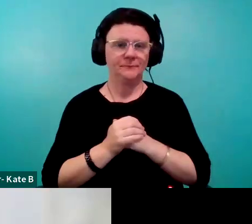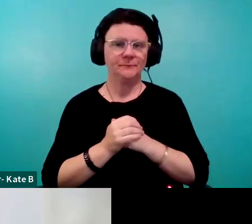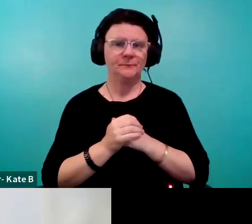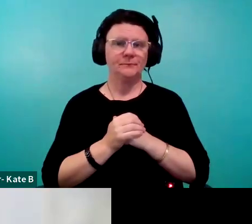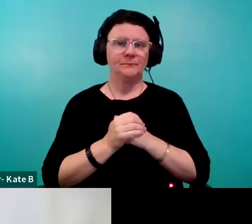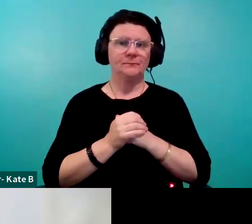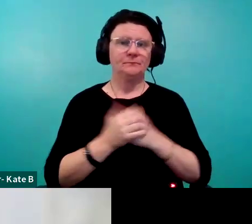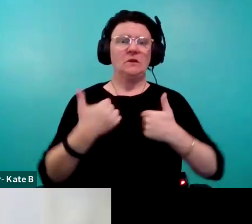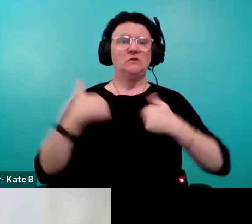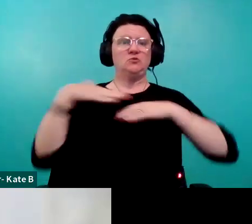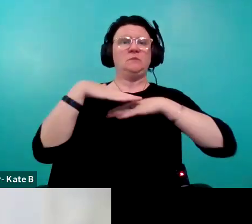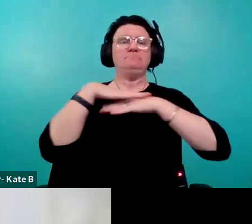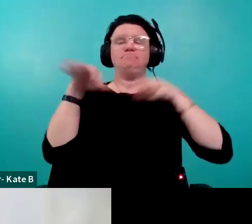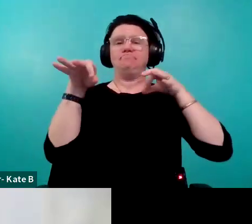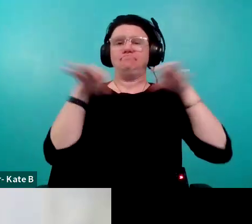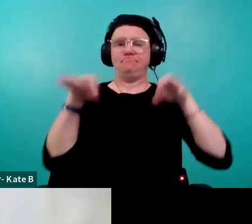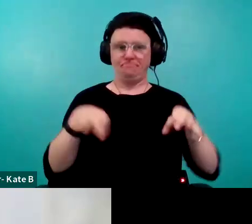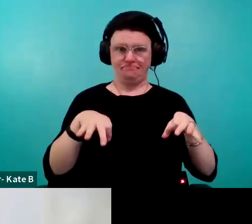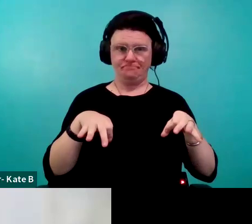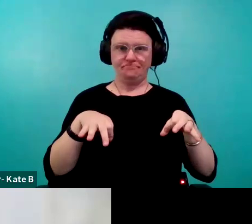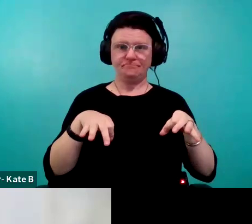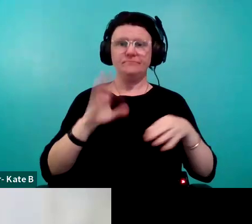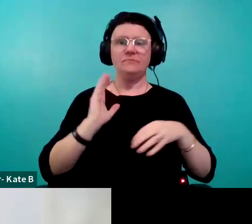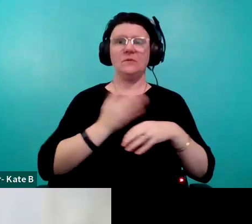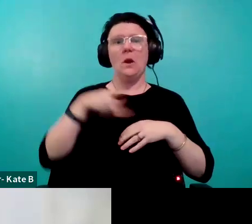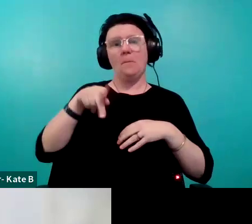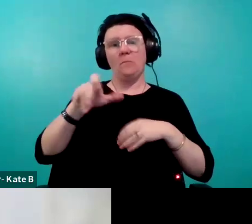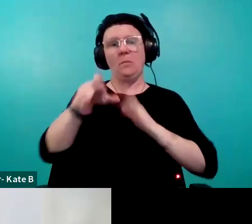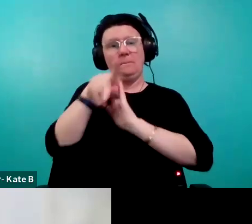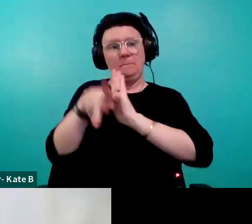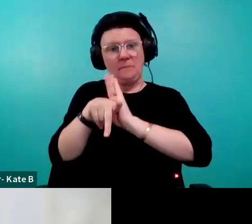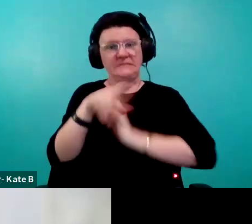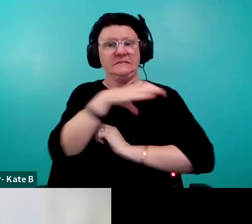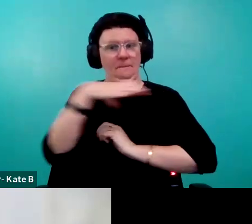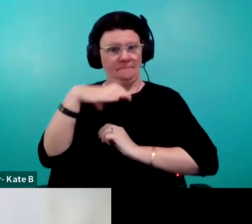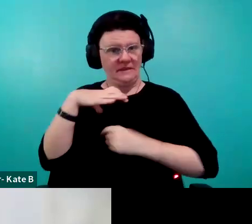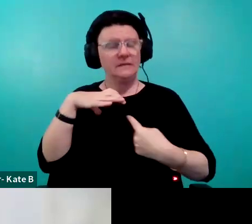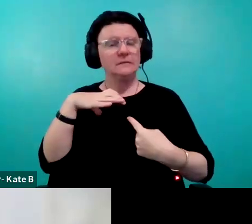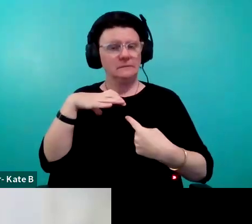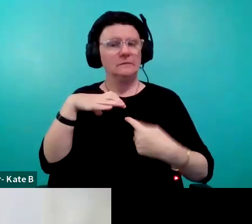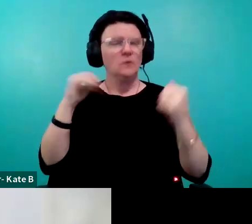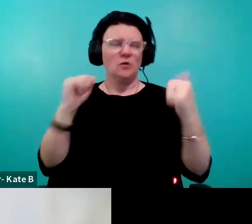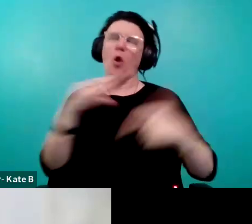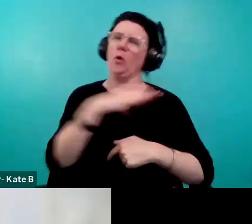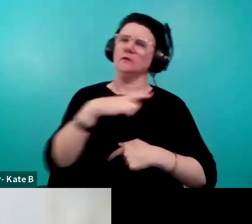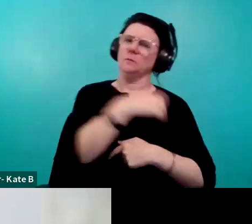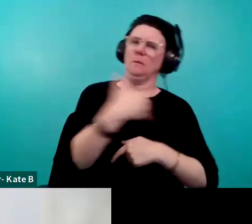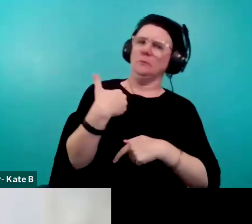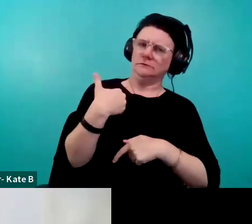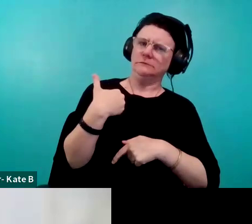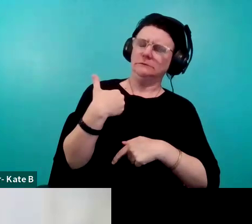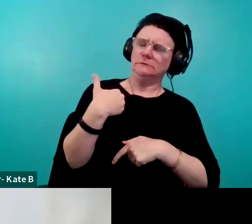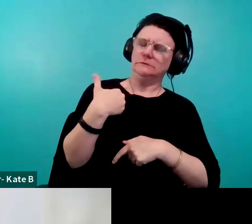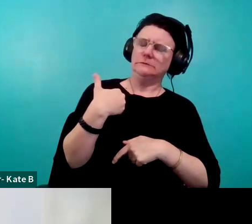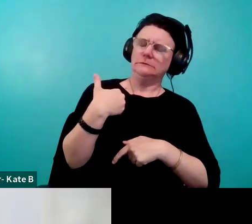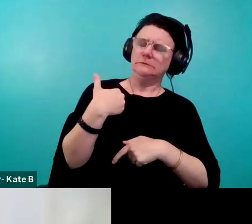of doing an overview here, members of our public policy committee, who are all council members and